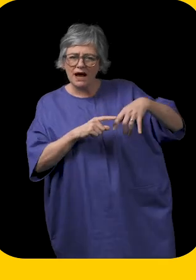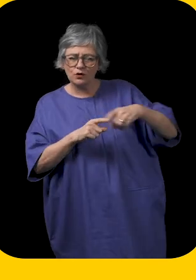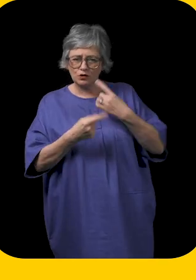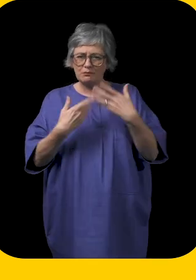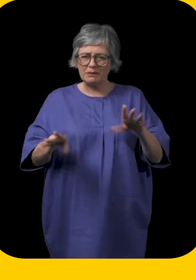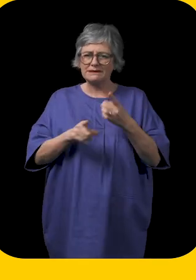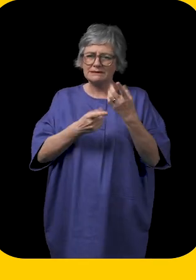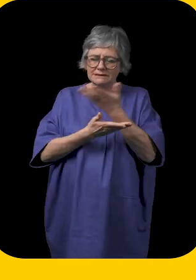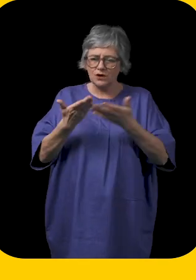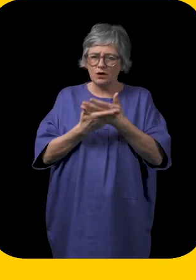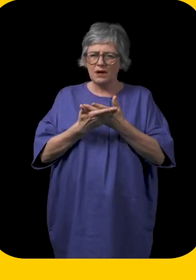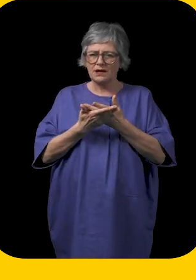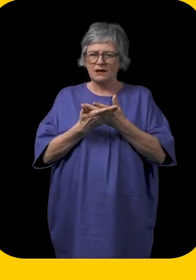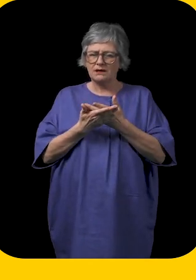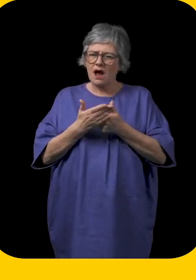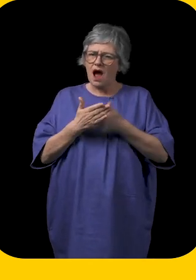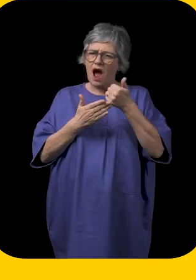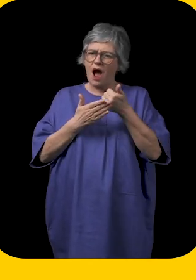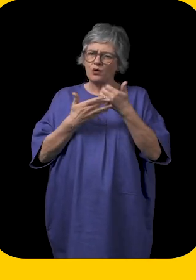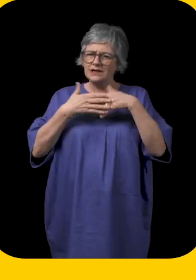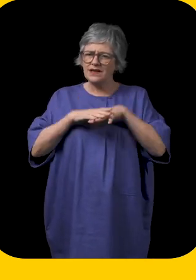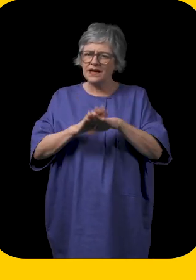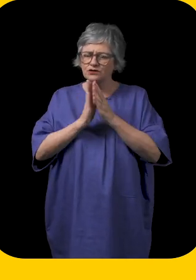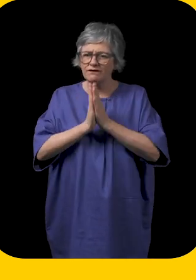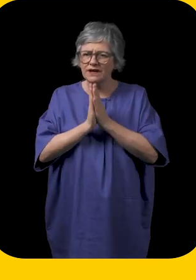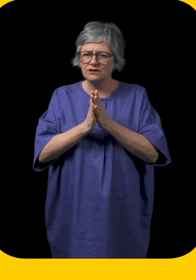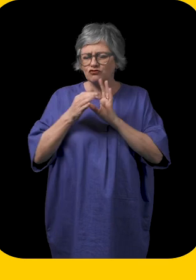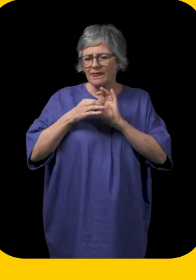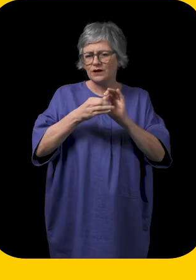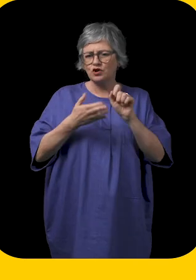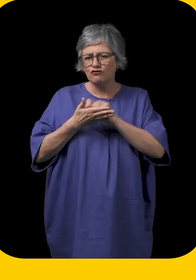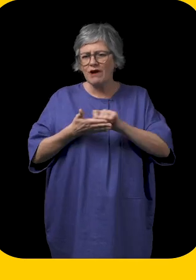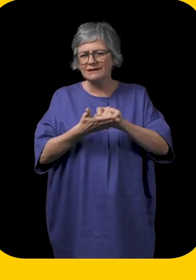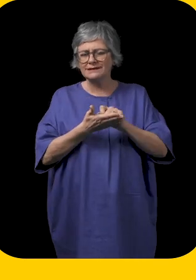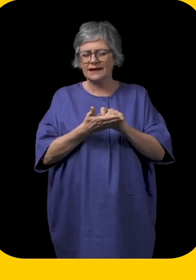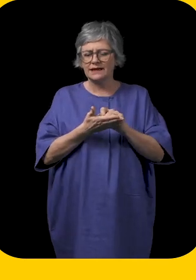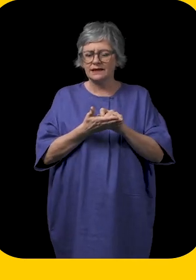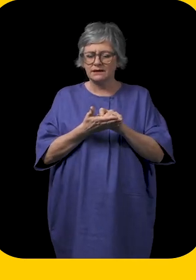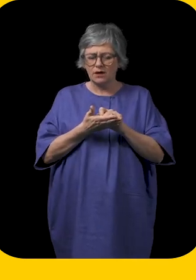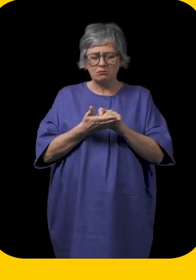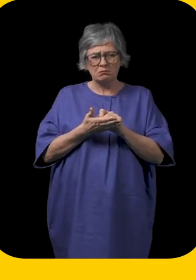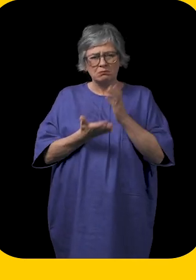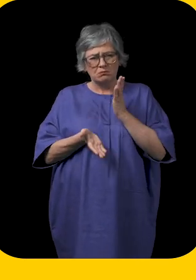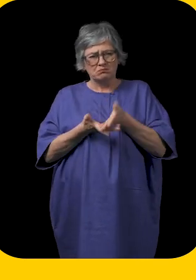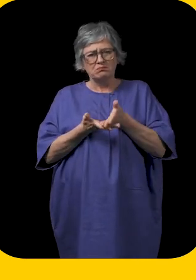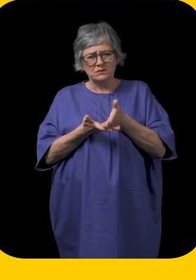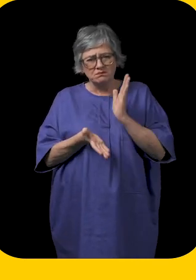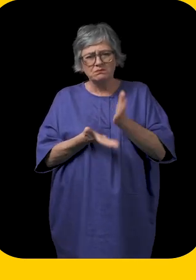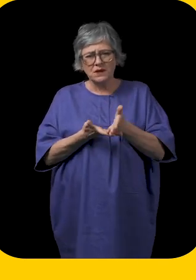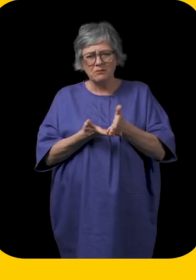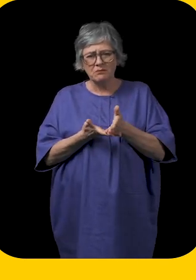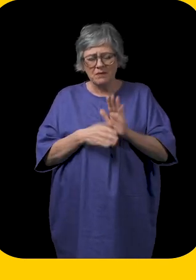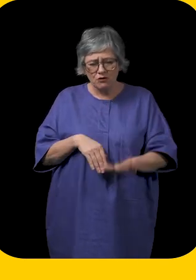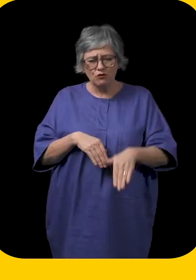background? So how does interfaith relate to your writing? Well, I think it does, of course. I